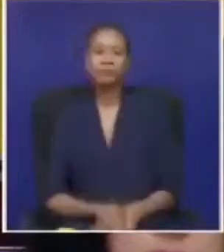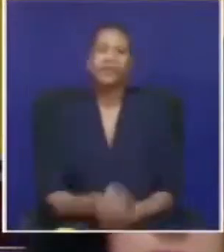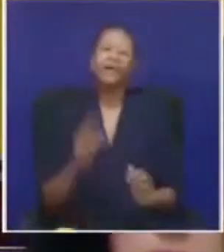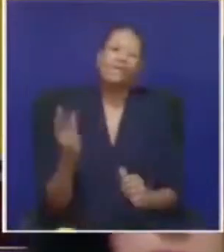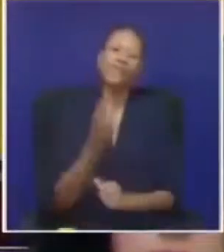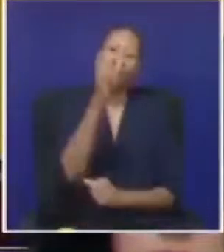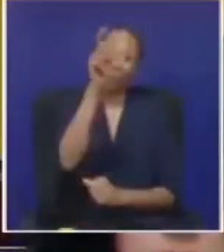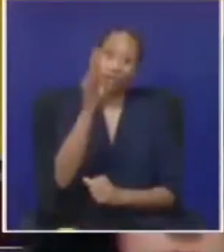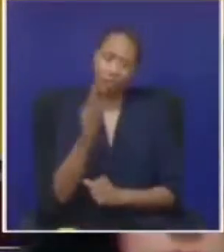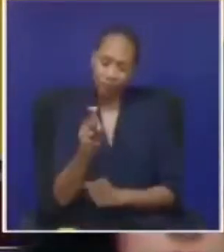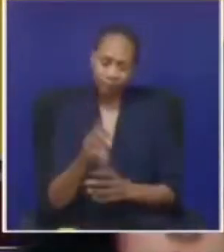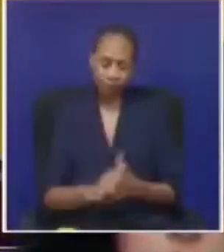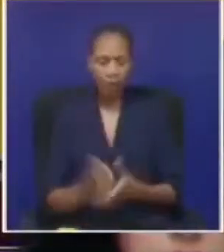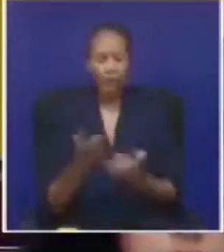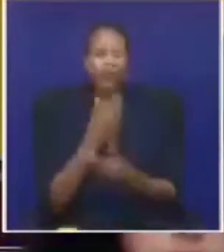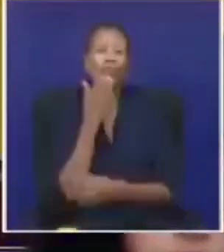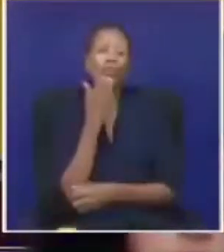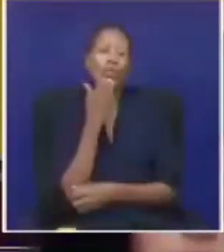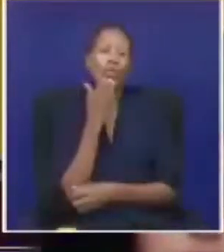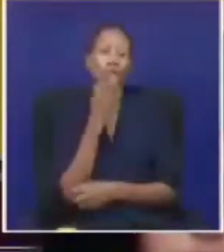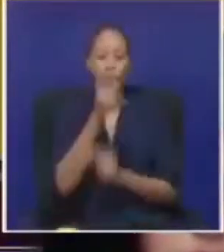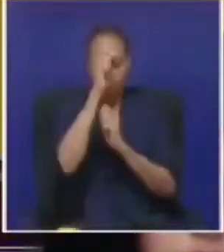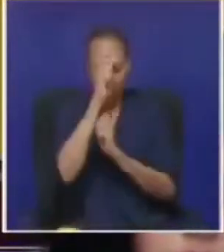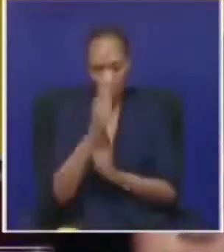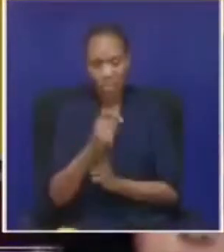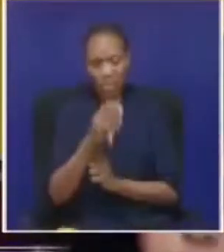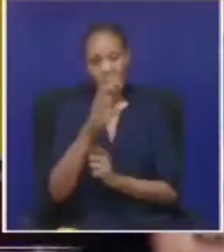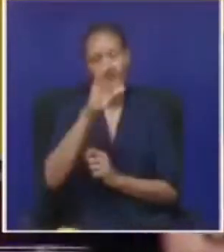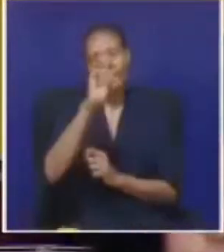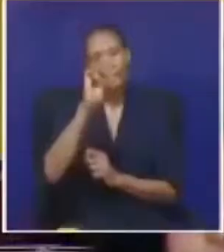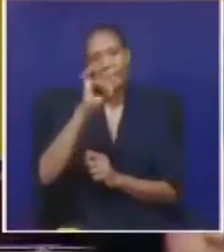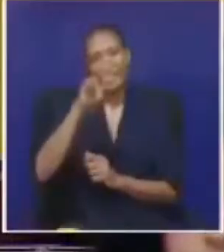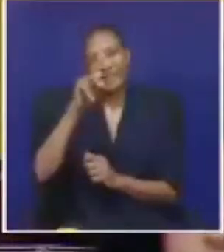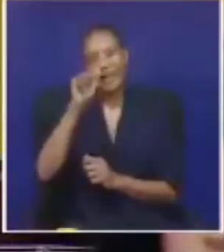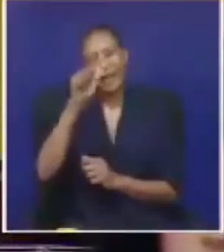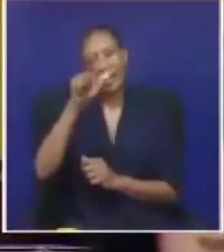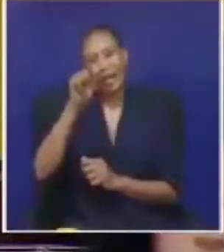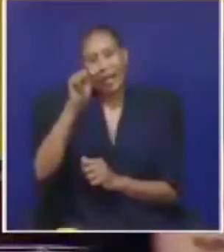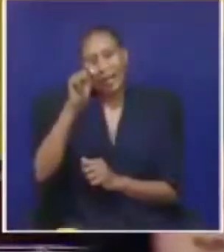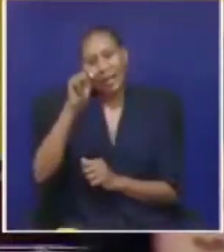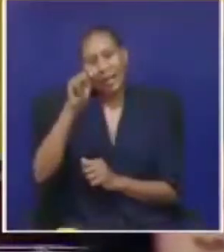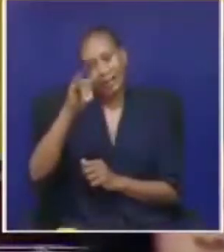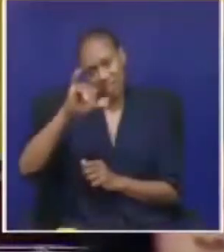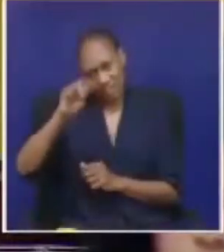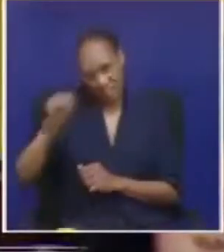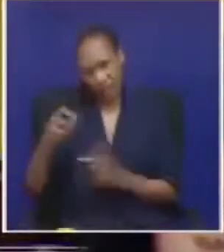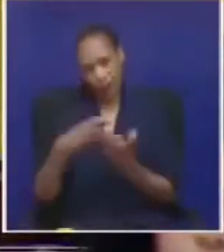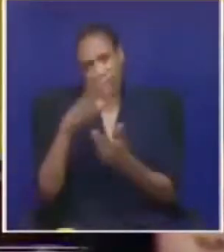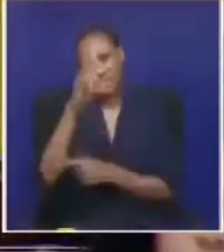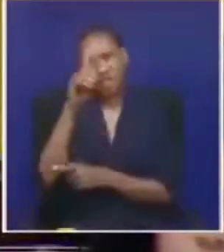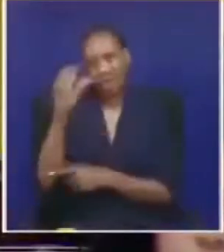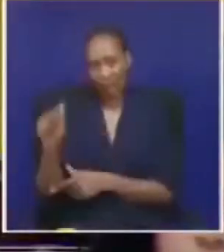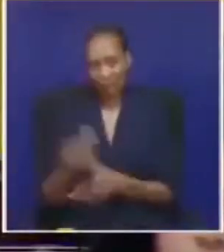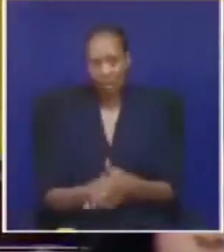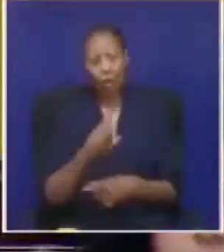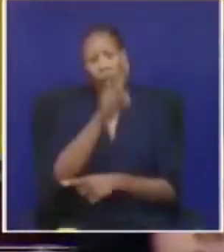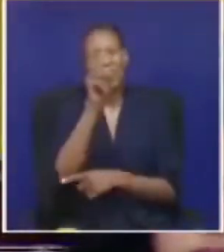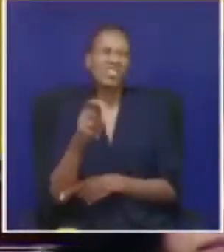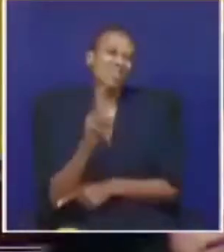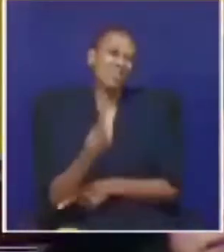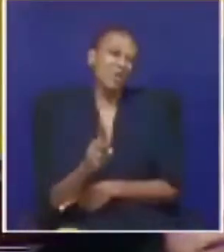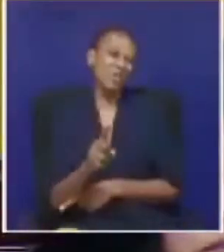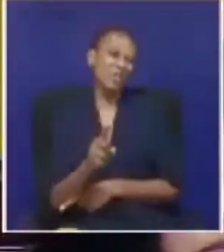question has been asked by Honorable G. Michalakis, the Chief Whip of the Democratic Alliance. The question